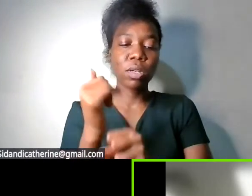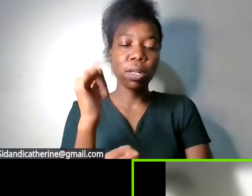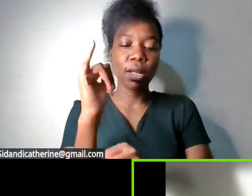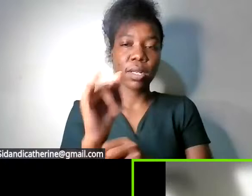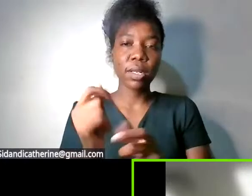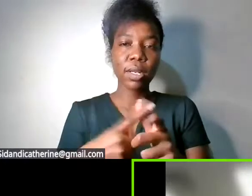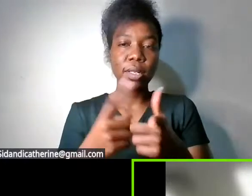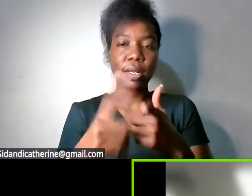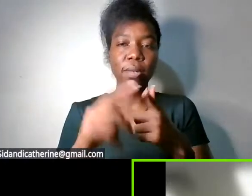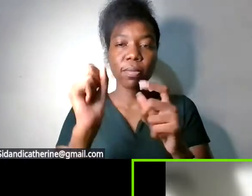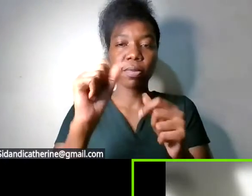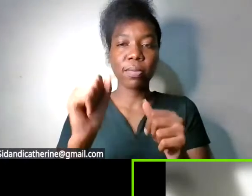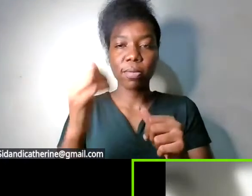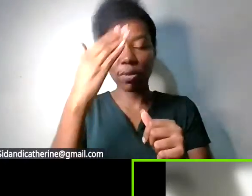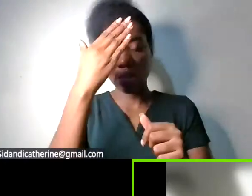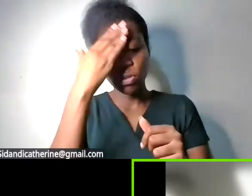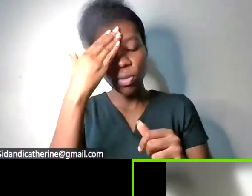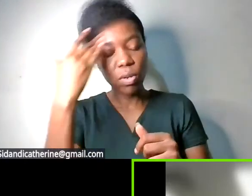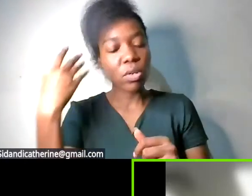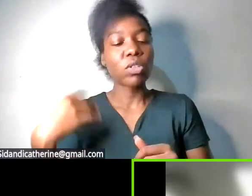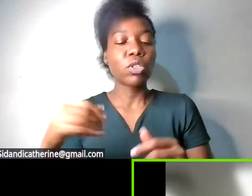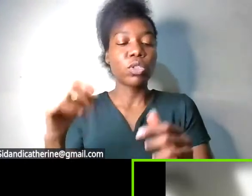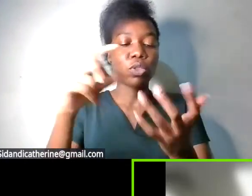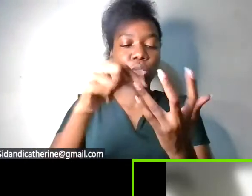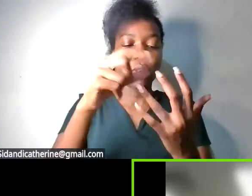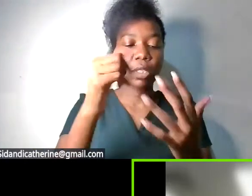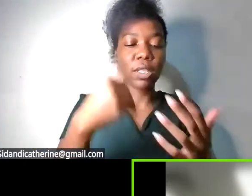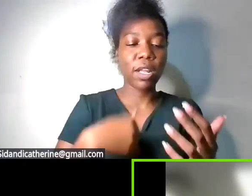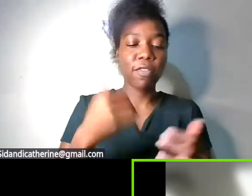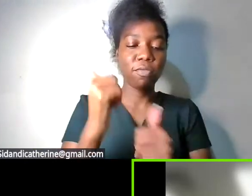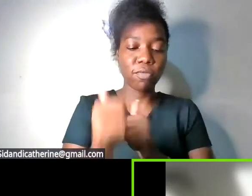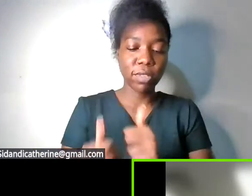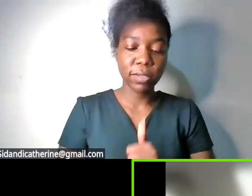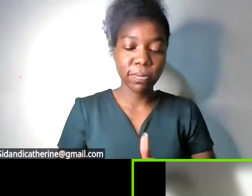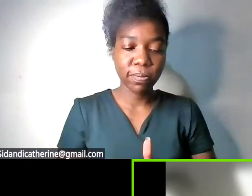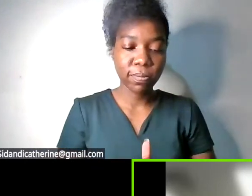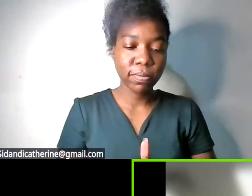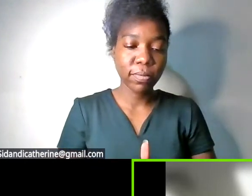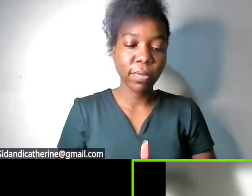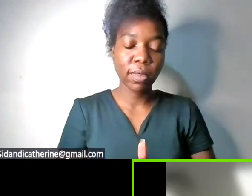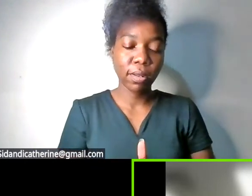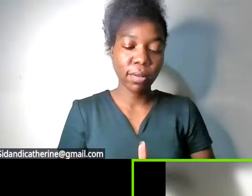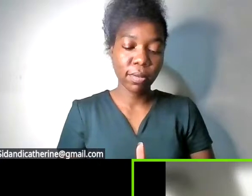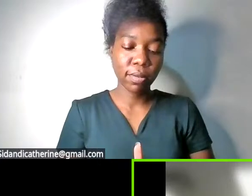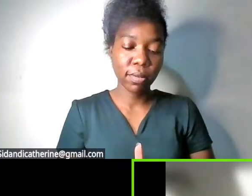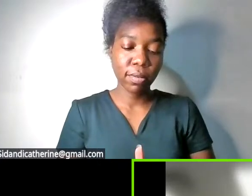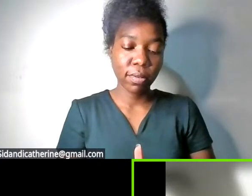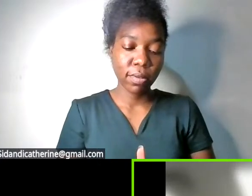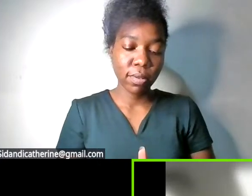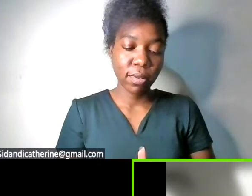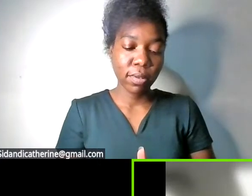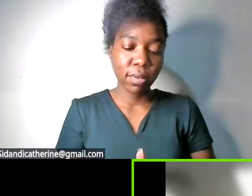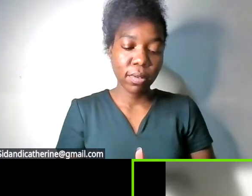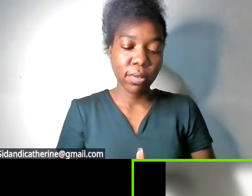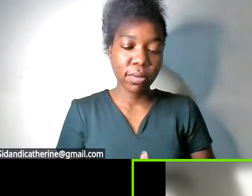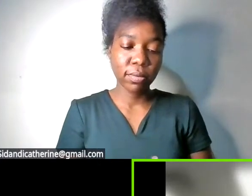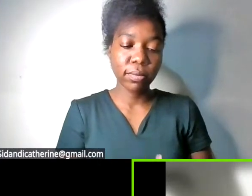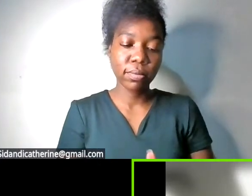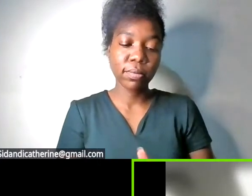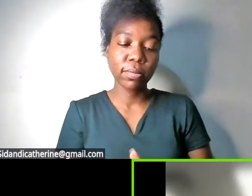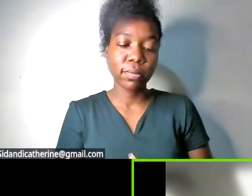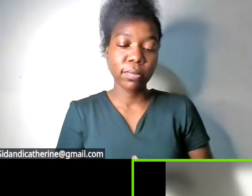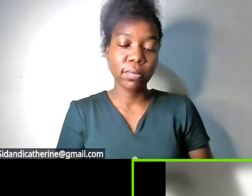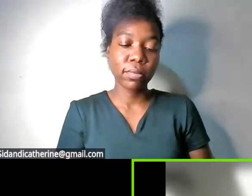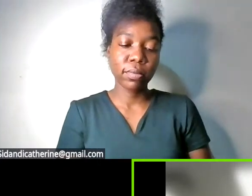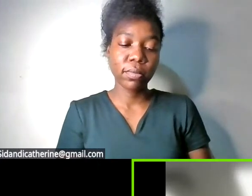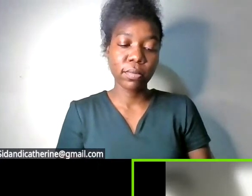choices and you have the power to make those choices. Okay. Now, I don't want to monopolize the time here. So what I'm going to do is I'm going to hand it over